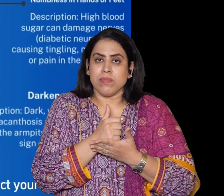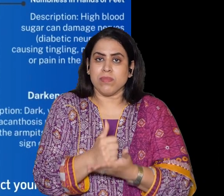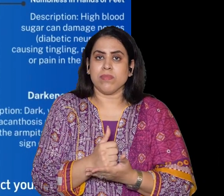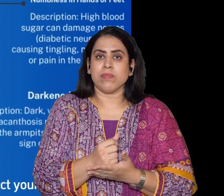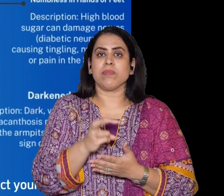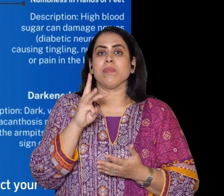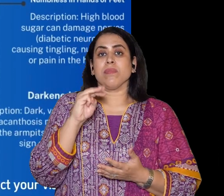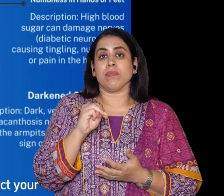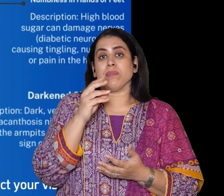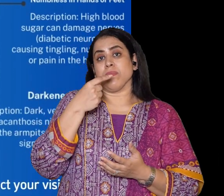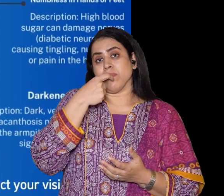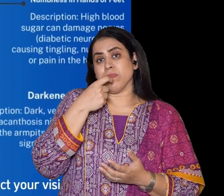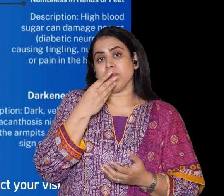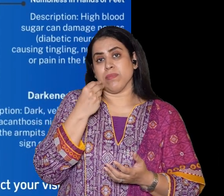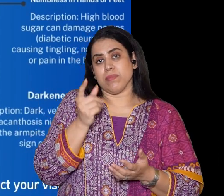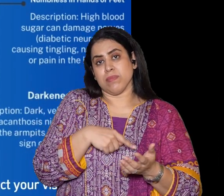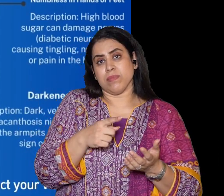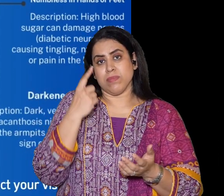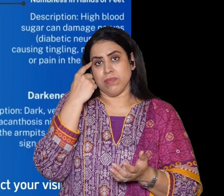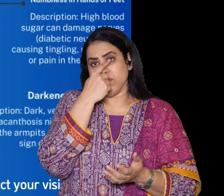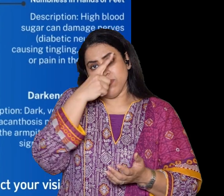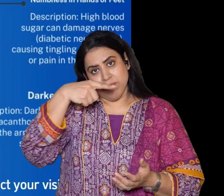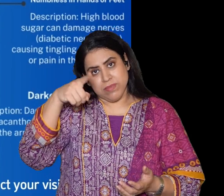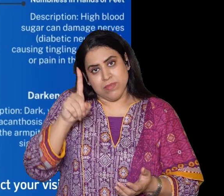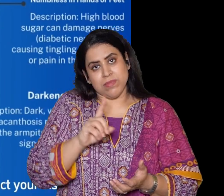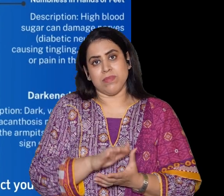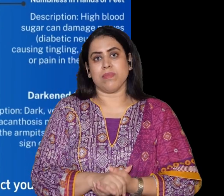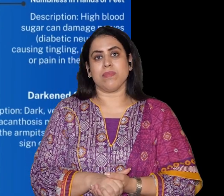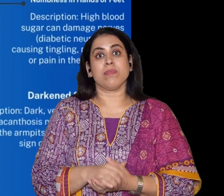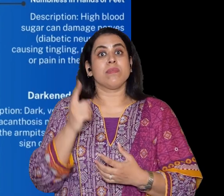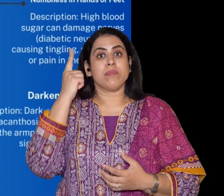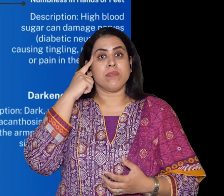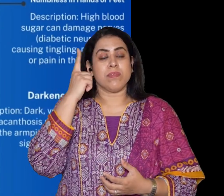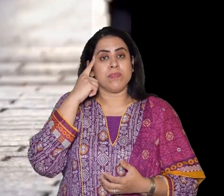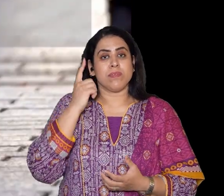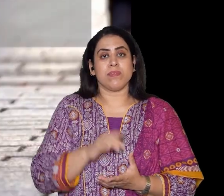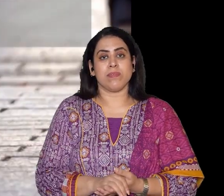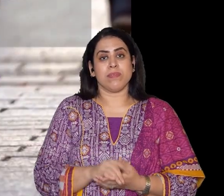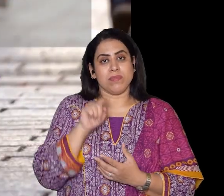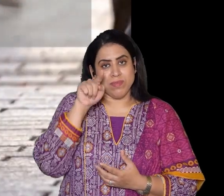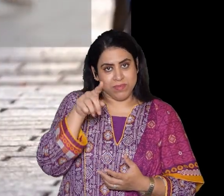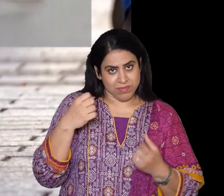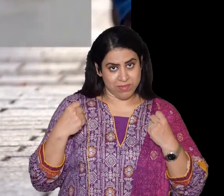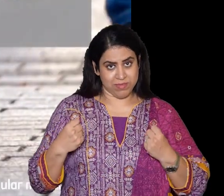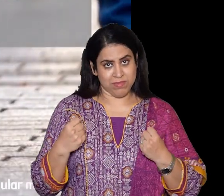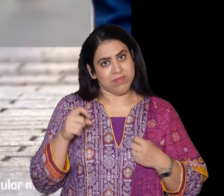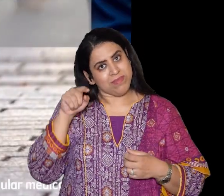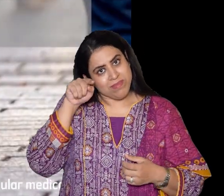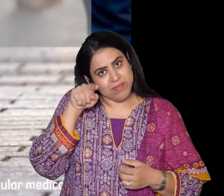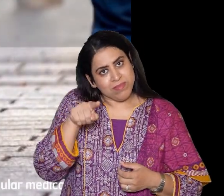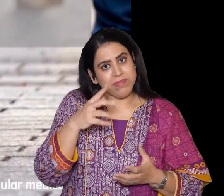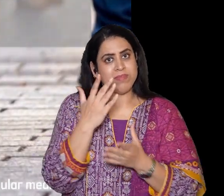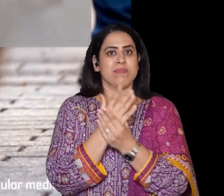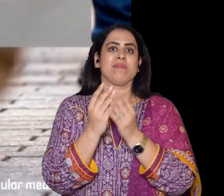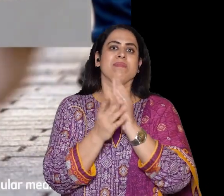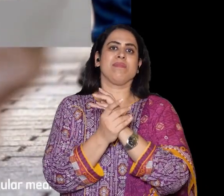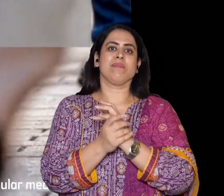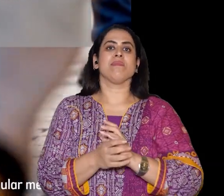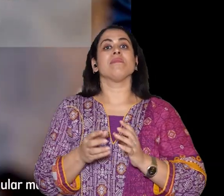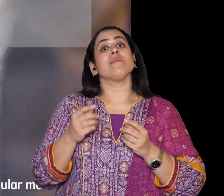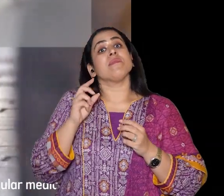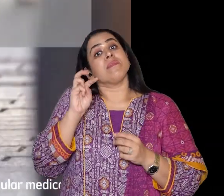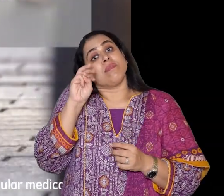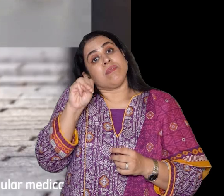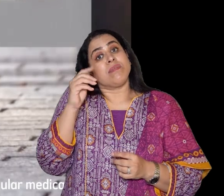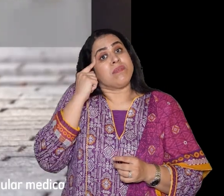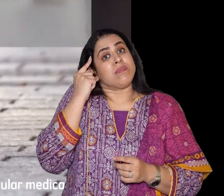medical checkups can help manage diabetes and protect your vision. Remember, your health is in your